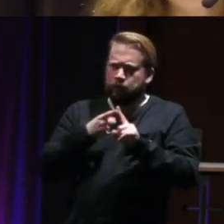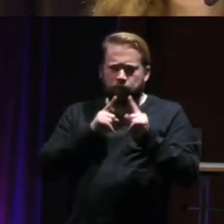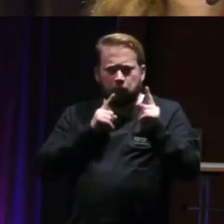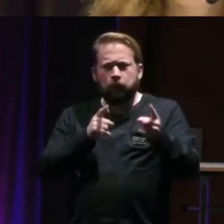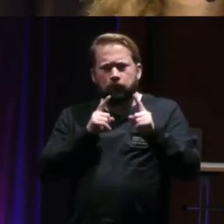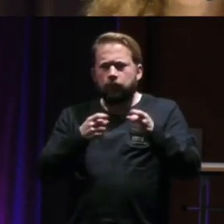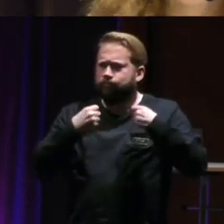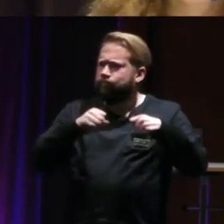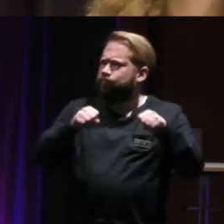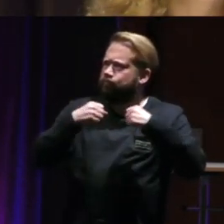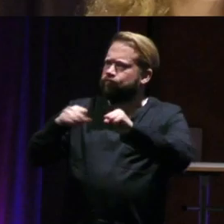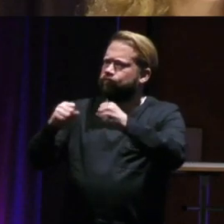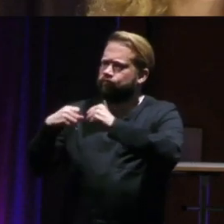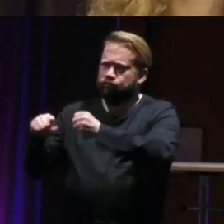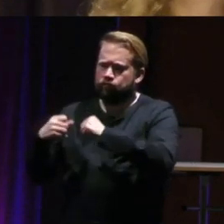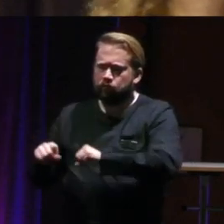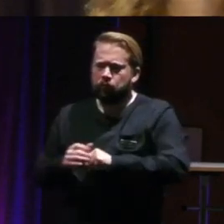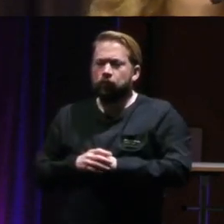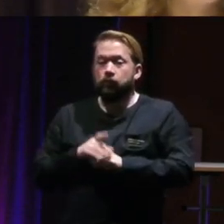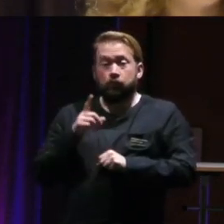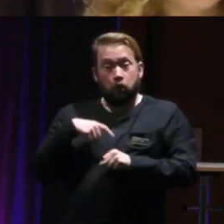me, first action was